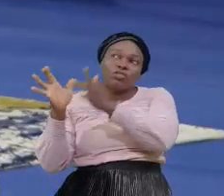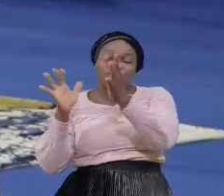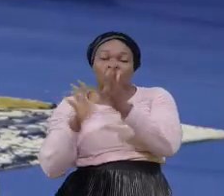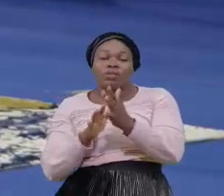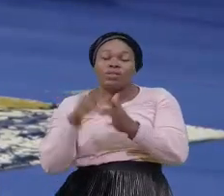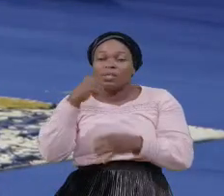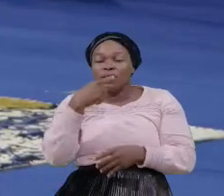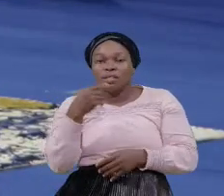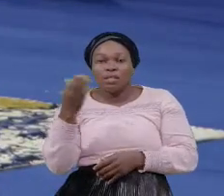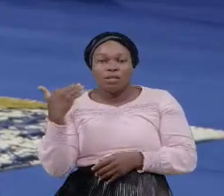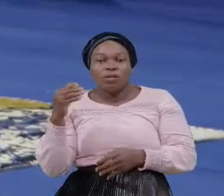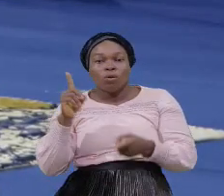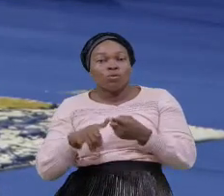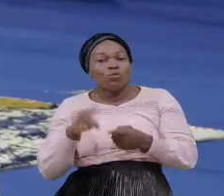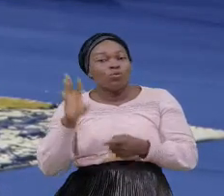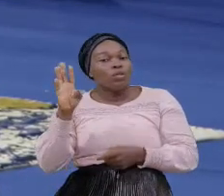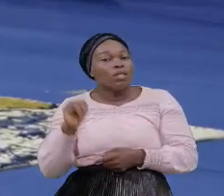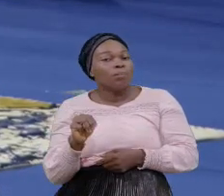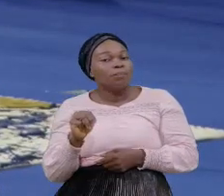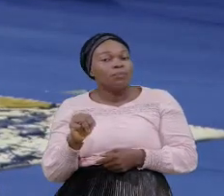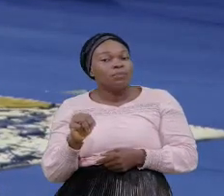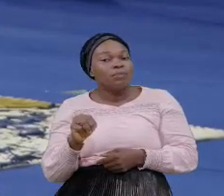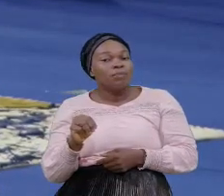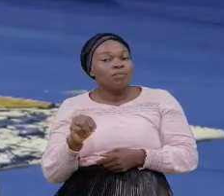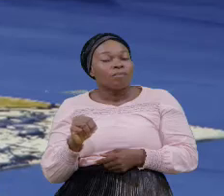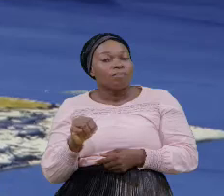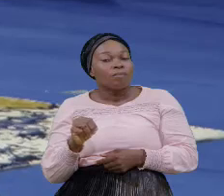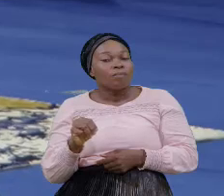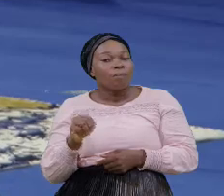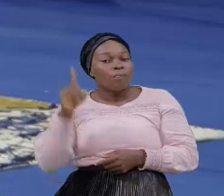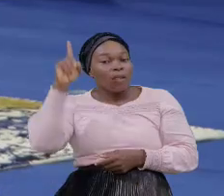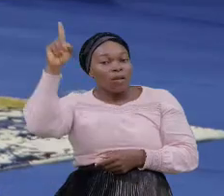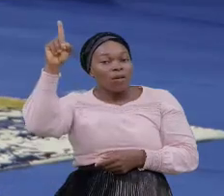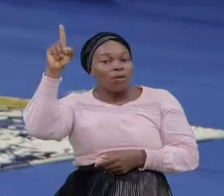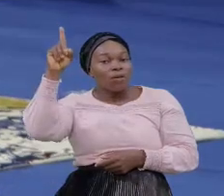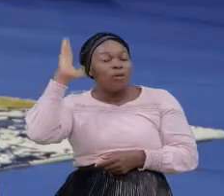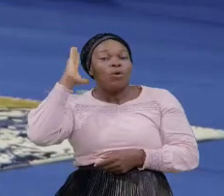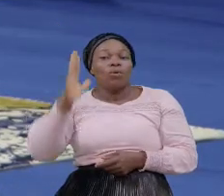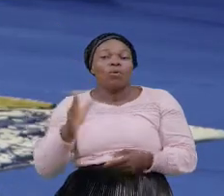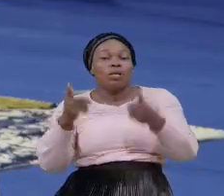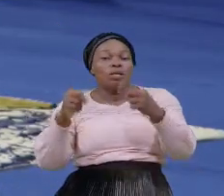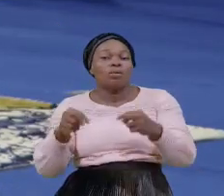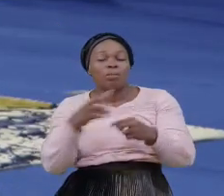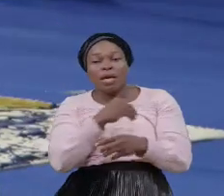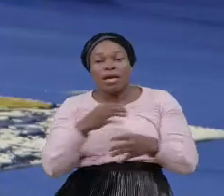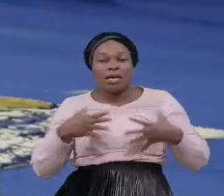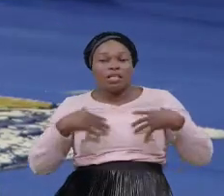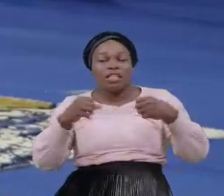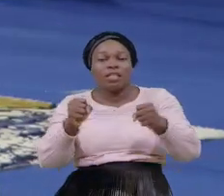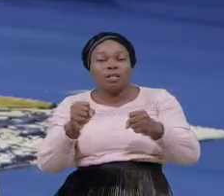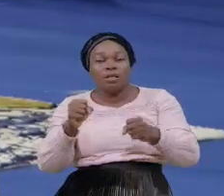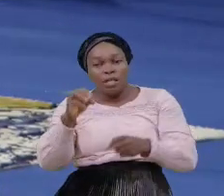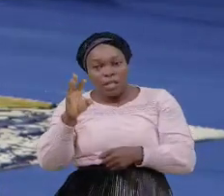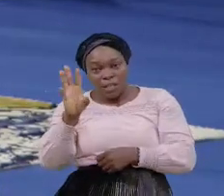unto him, I will come and heal him. No doubt, I